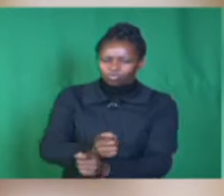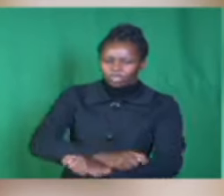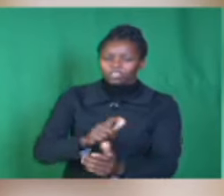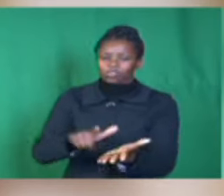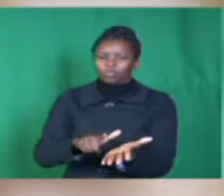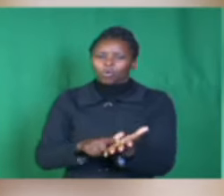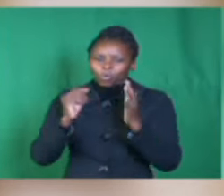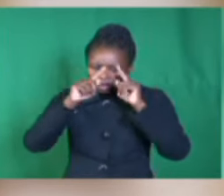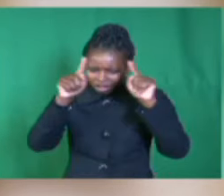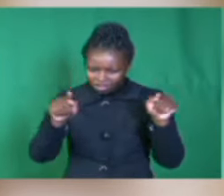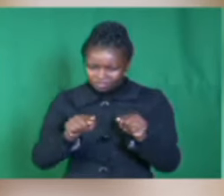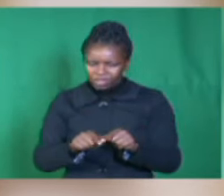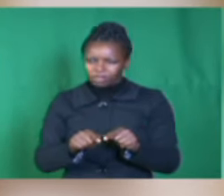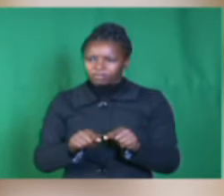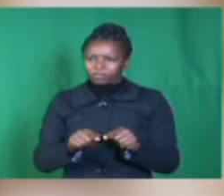the Africans.